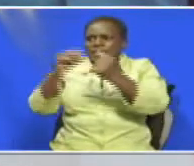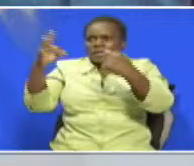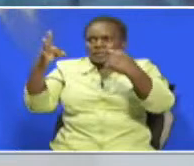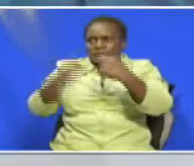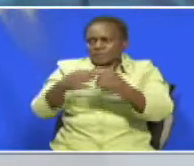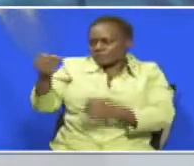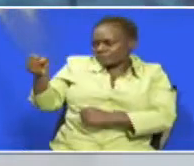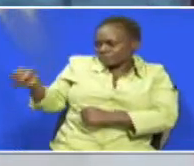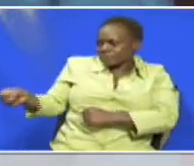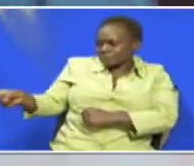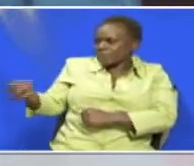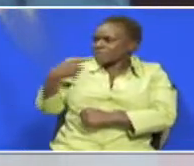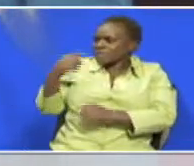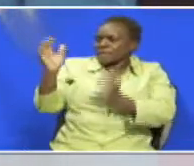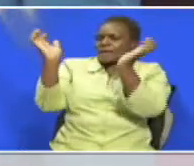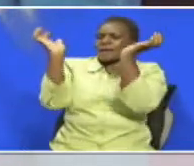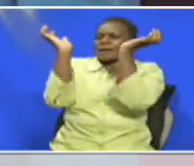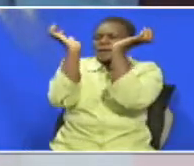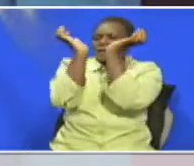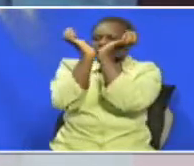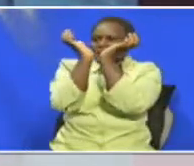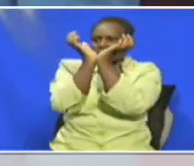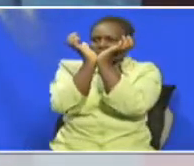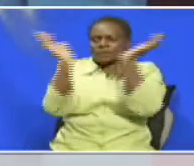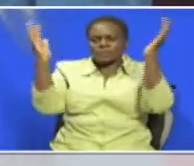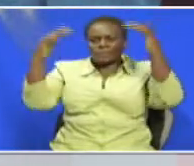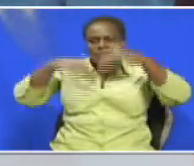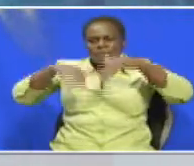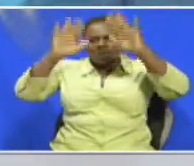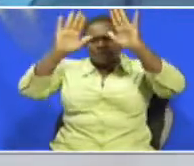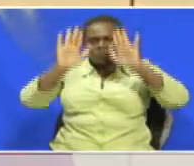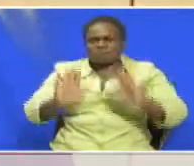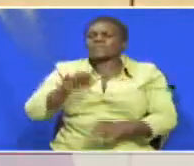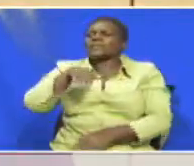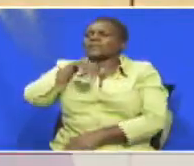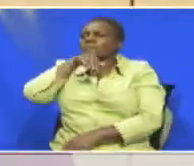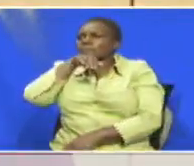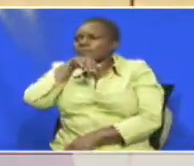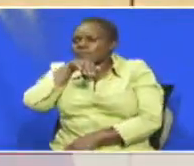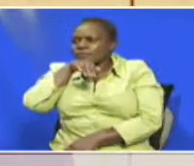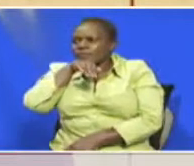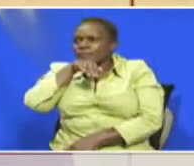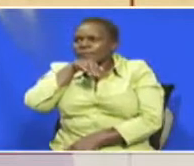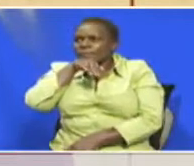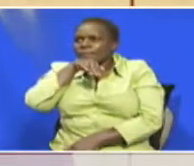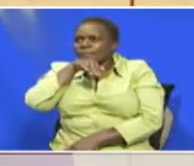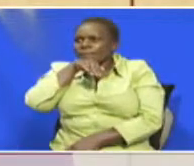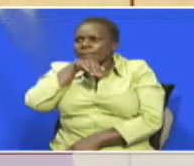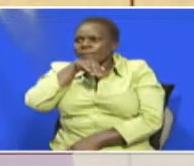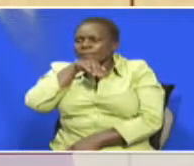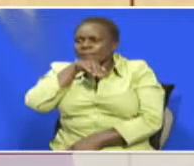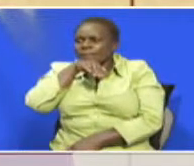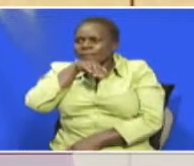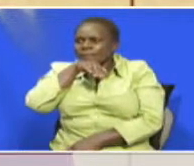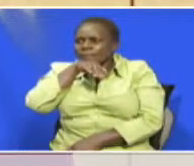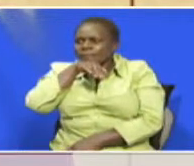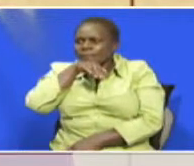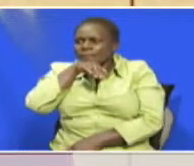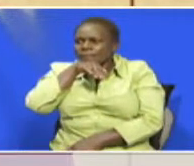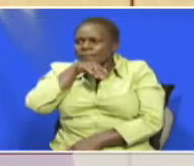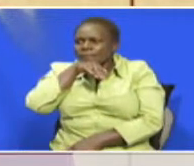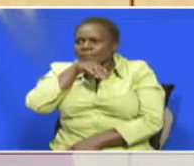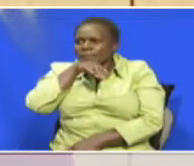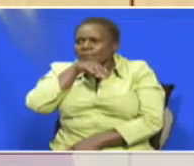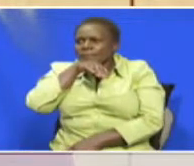handshake, says Kasarani gathering is critical for Odinga. We have all the resolutions. We are going to present them